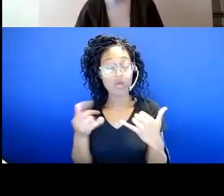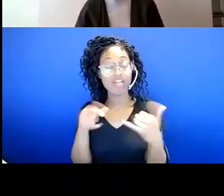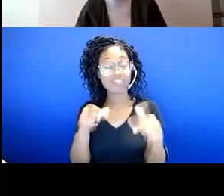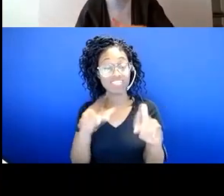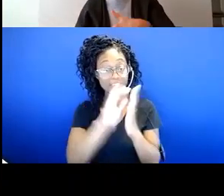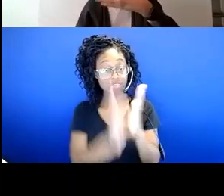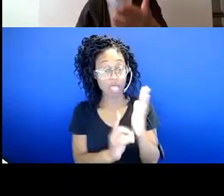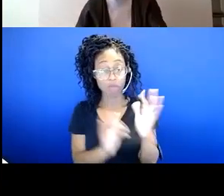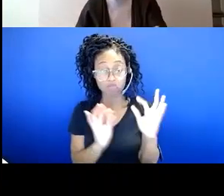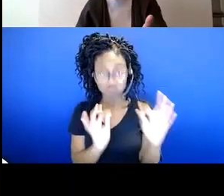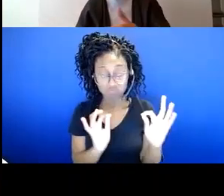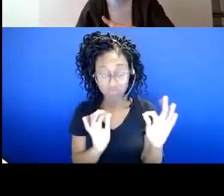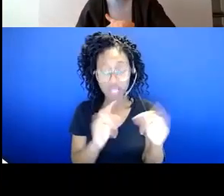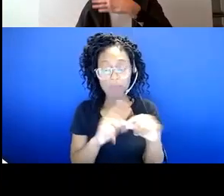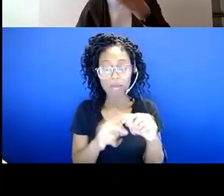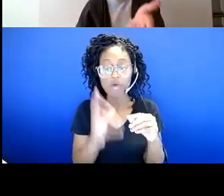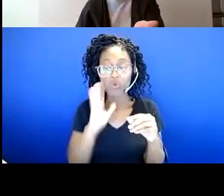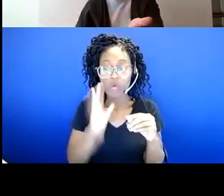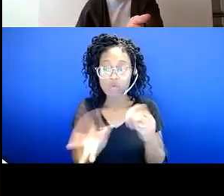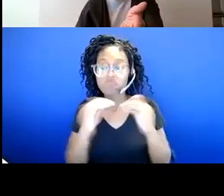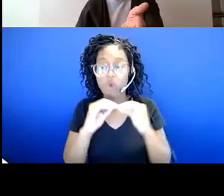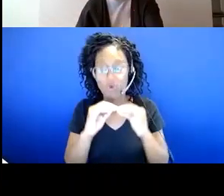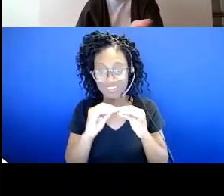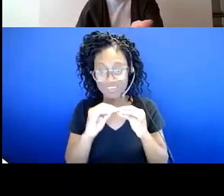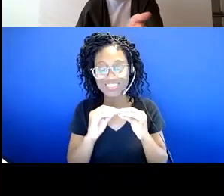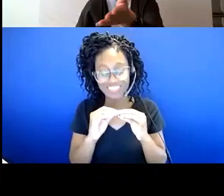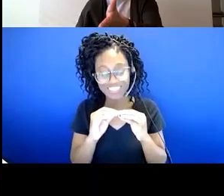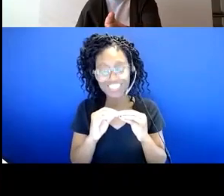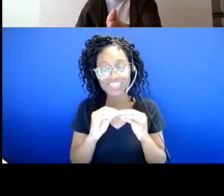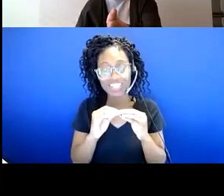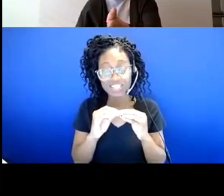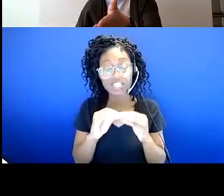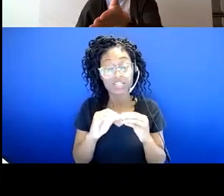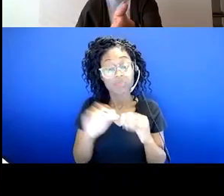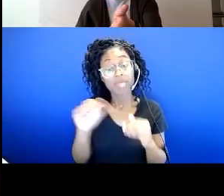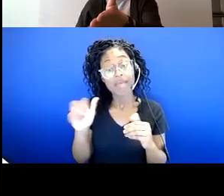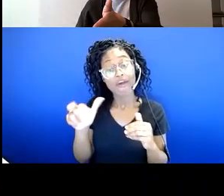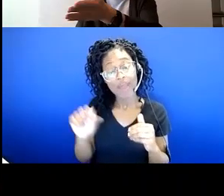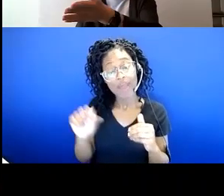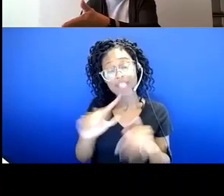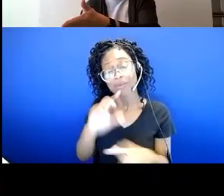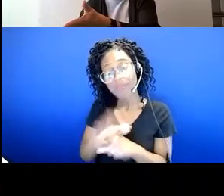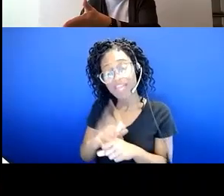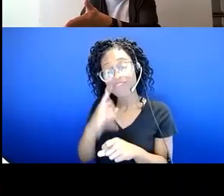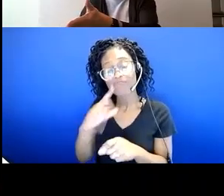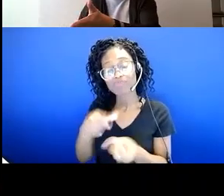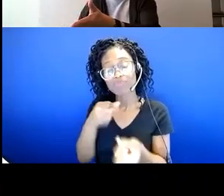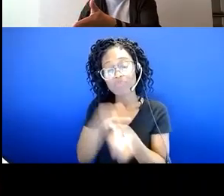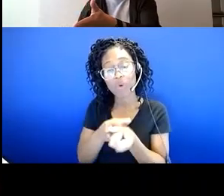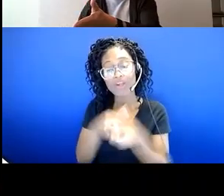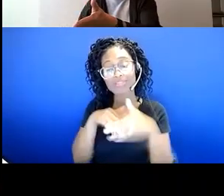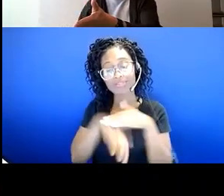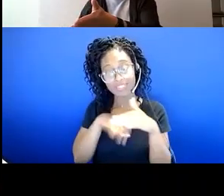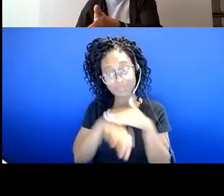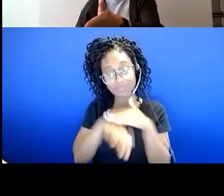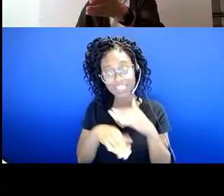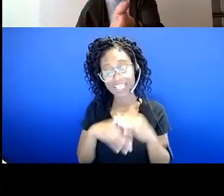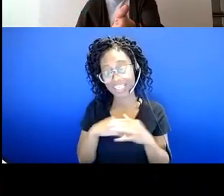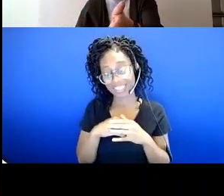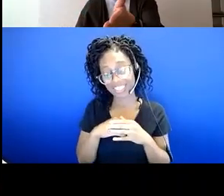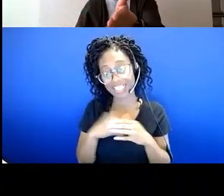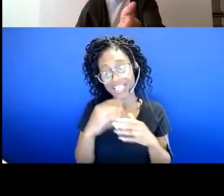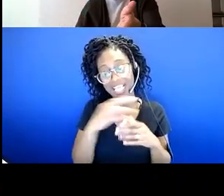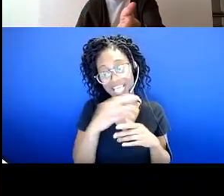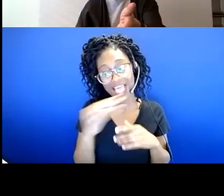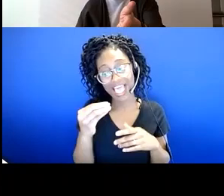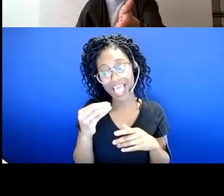think very much aligned with AERA's value commitments. And I suppose it would be fair to